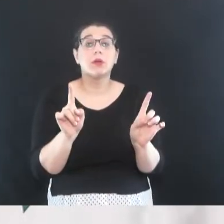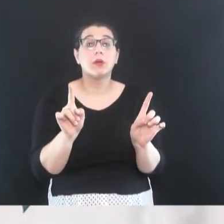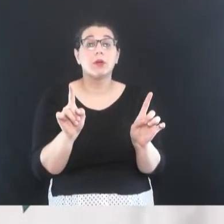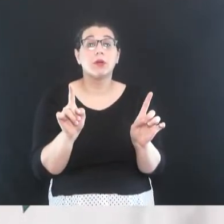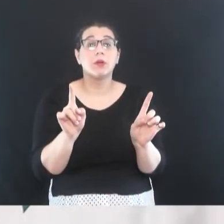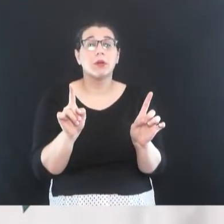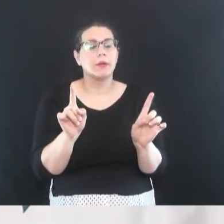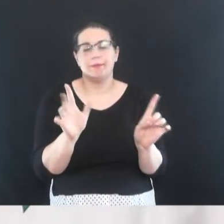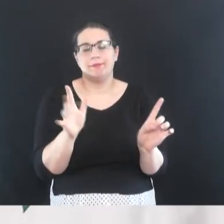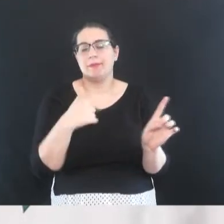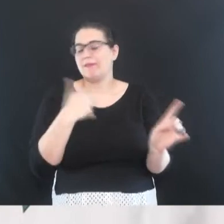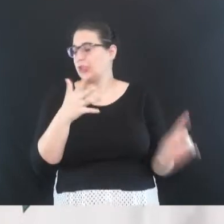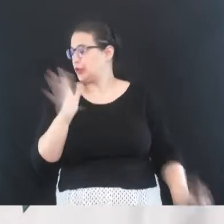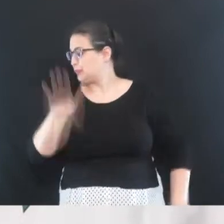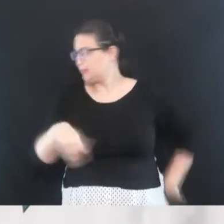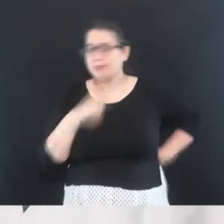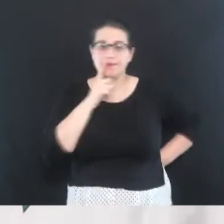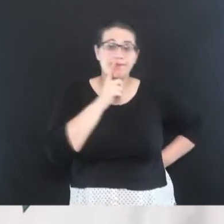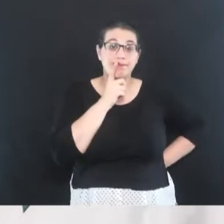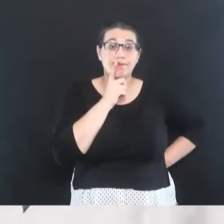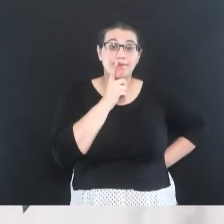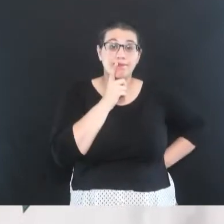I can't say any more than that.